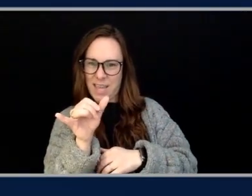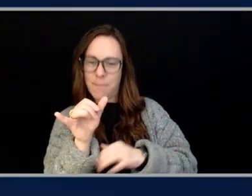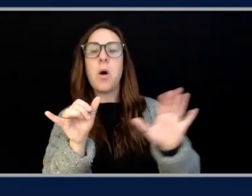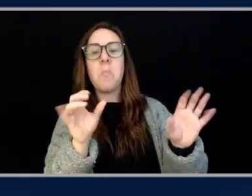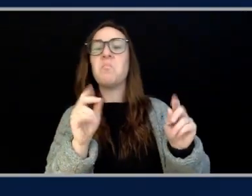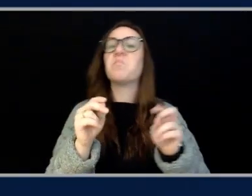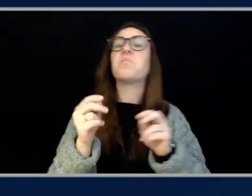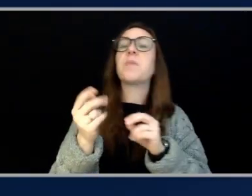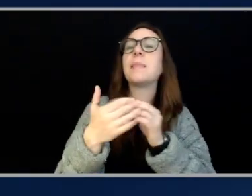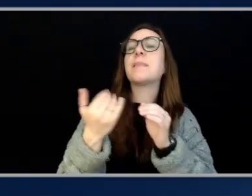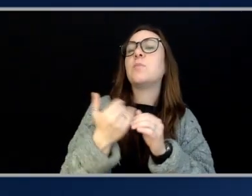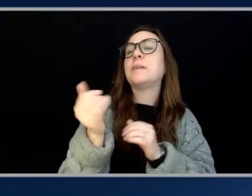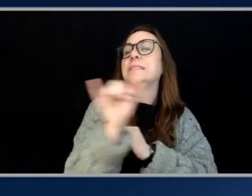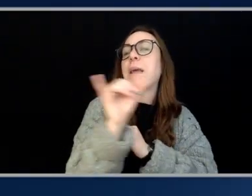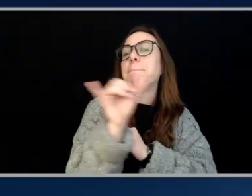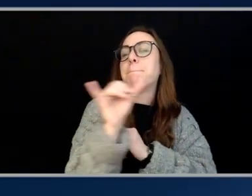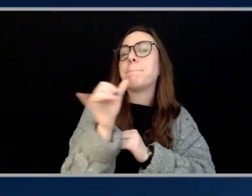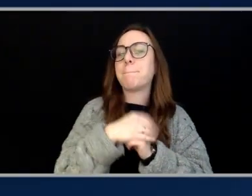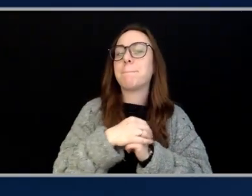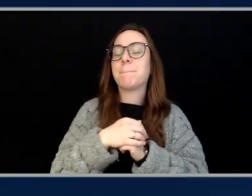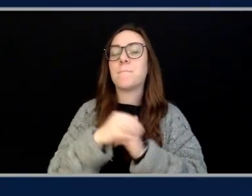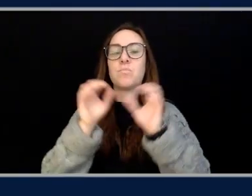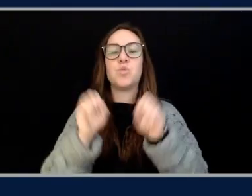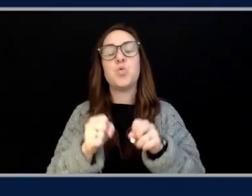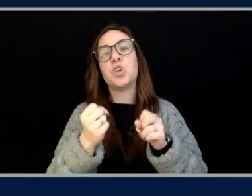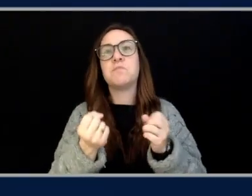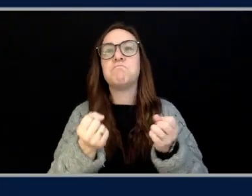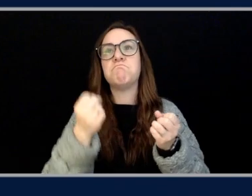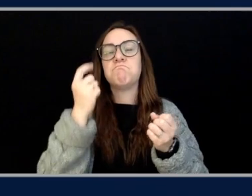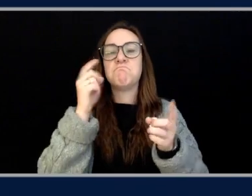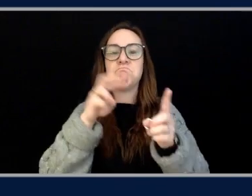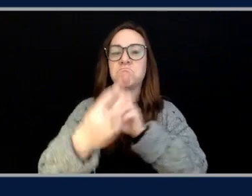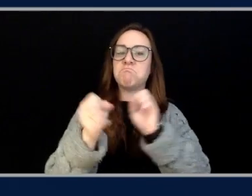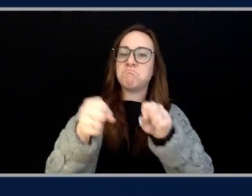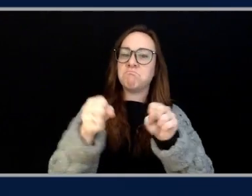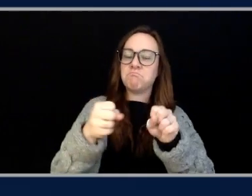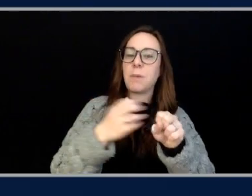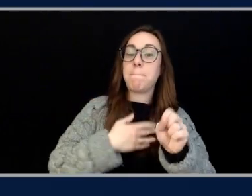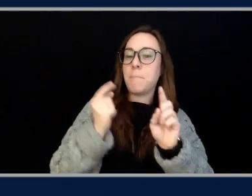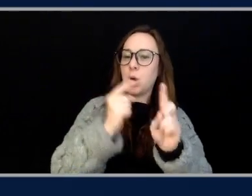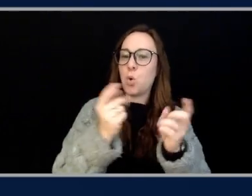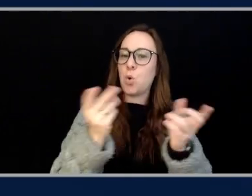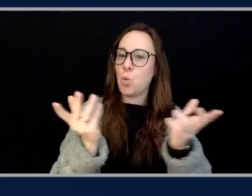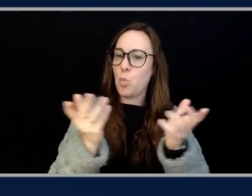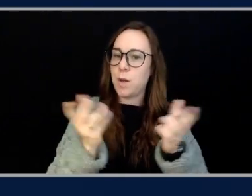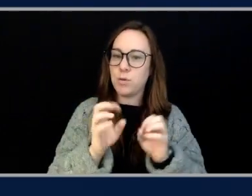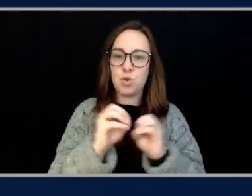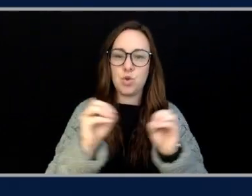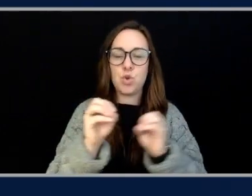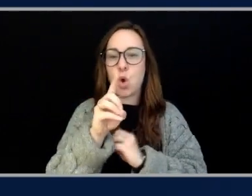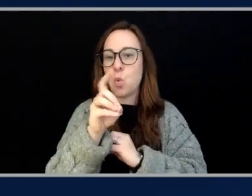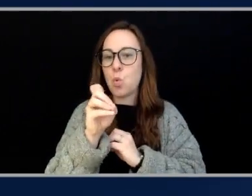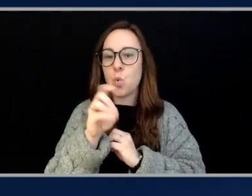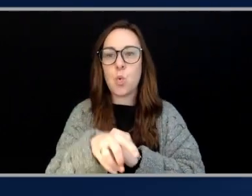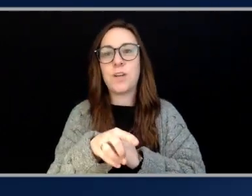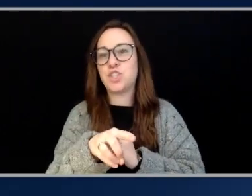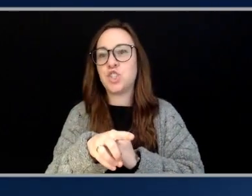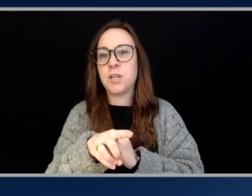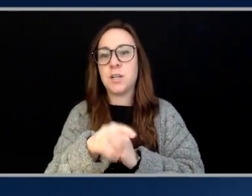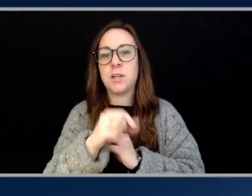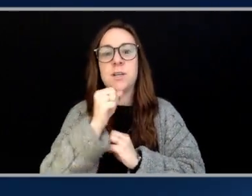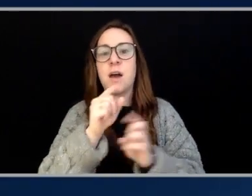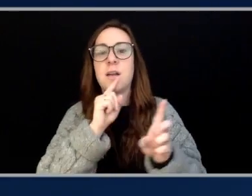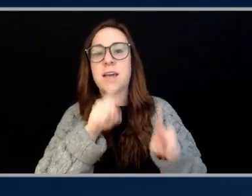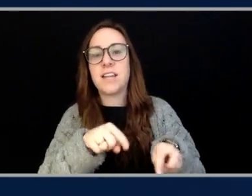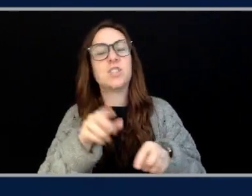Almost, yeah. We could kind of slice it that way. Okay. And my goal is there is no question that should go unanswered, because you should be able to